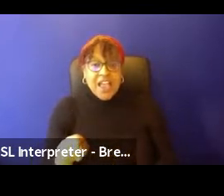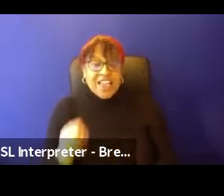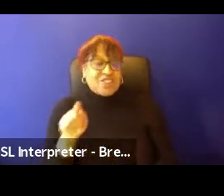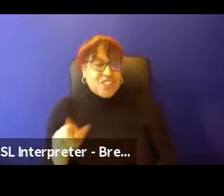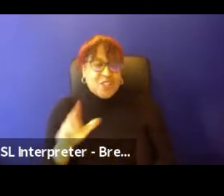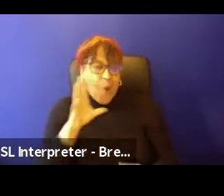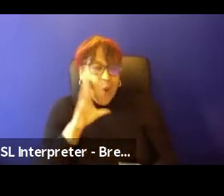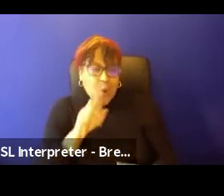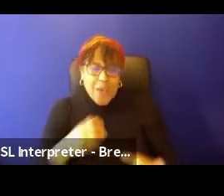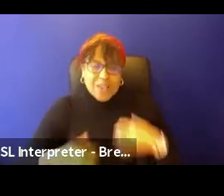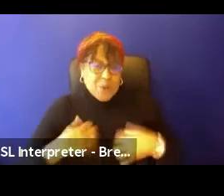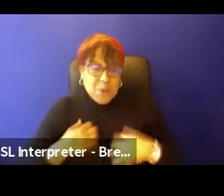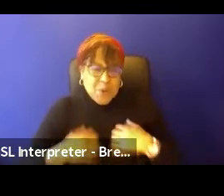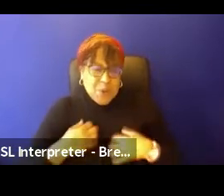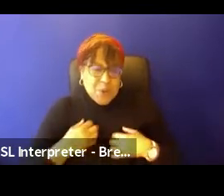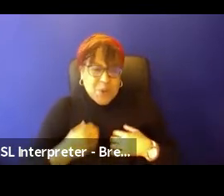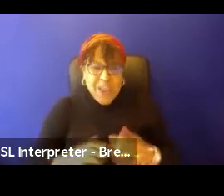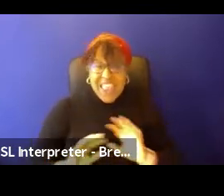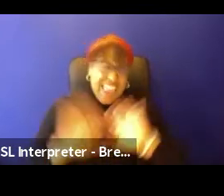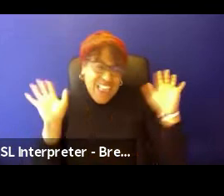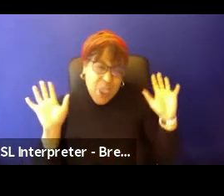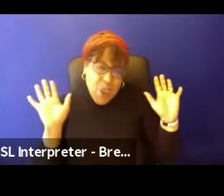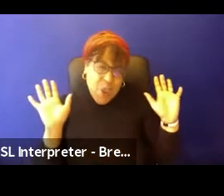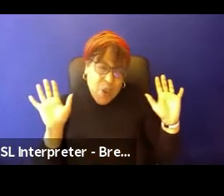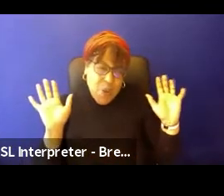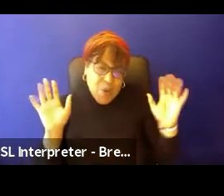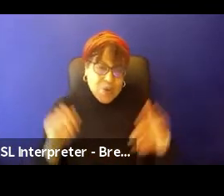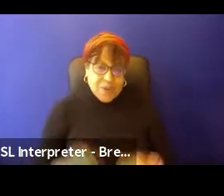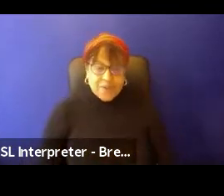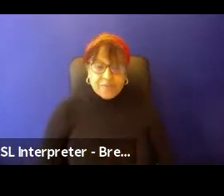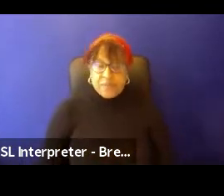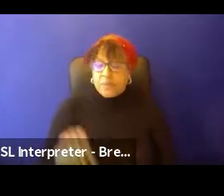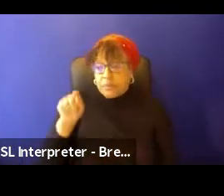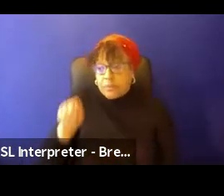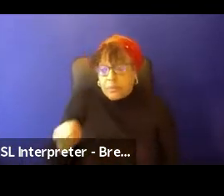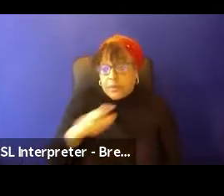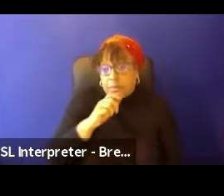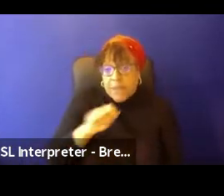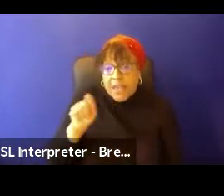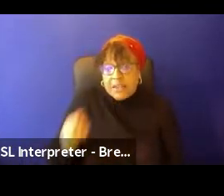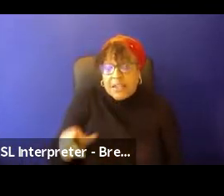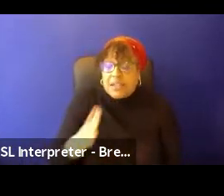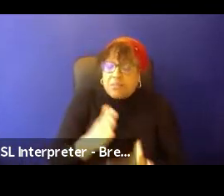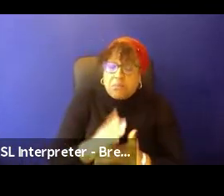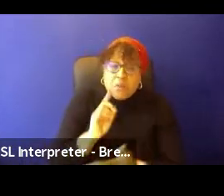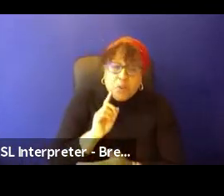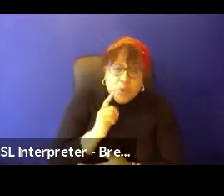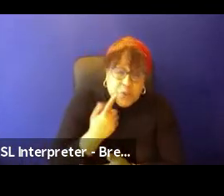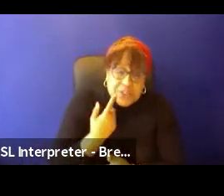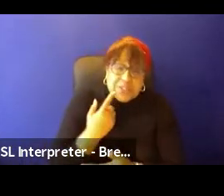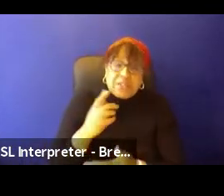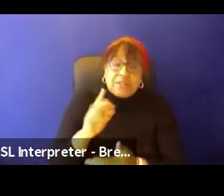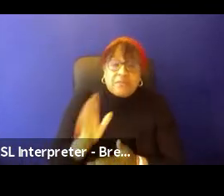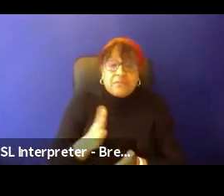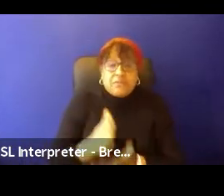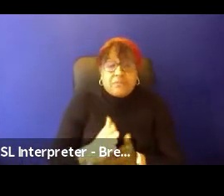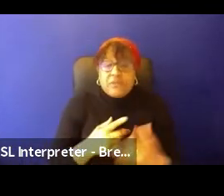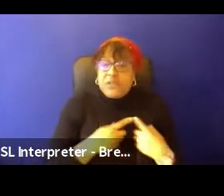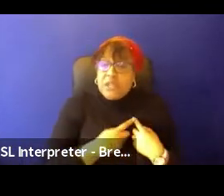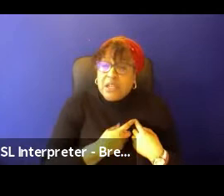Hello, how is everyone? He's very sweet, very, very sweet and very caring, very kind.